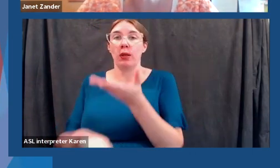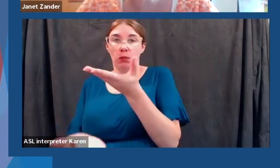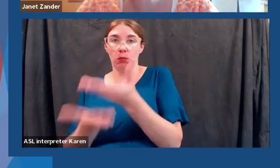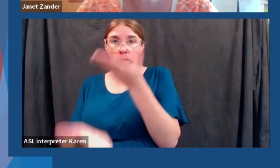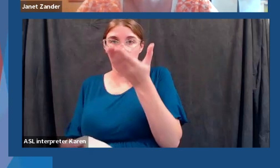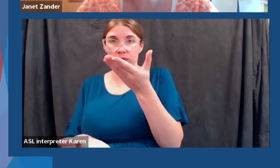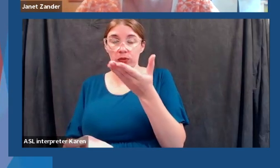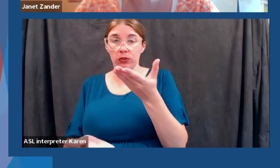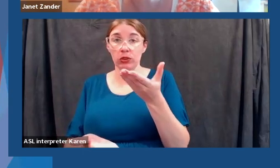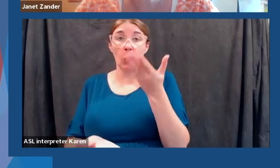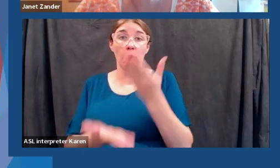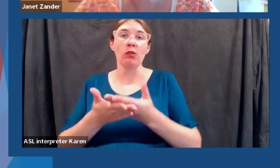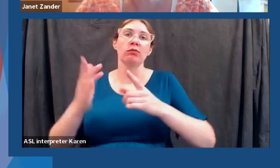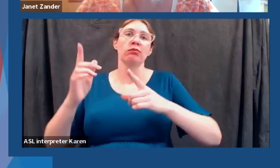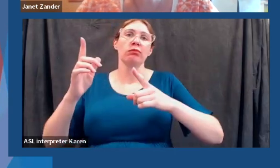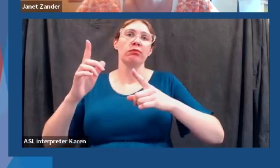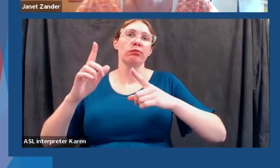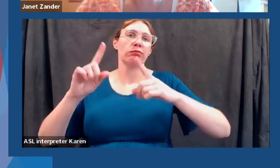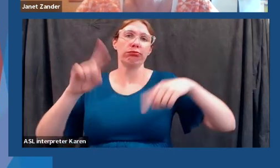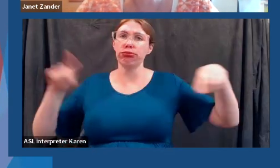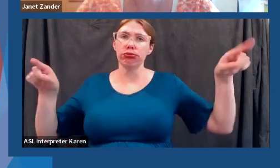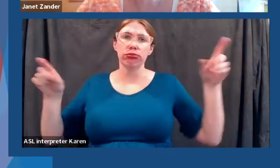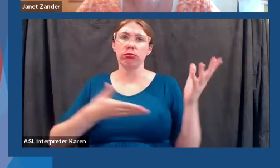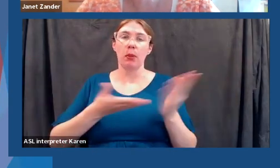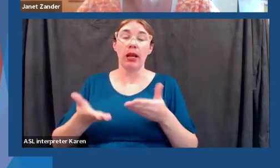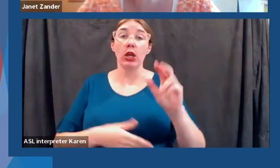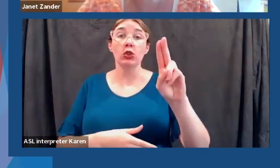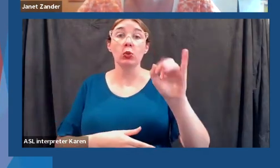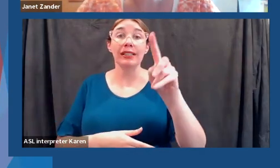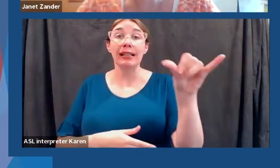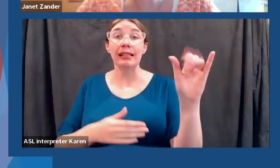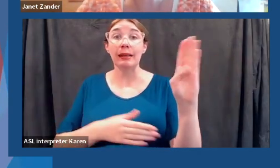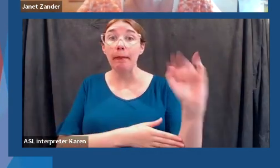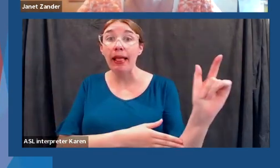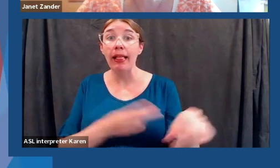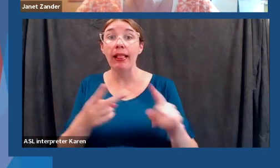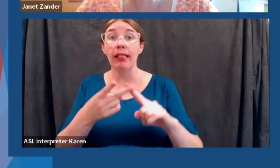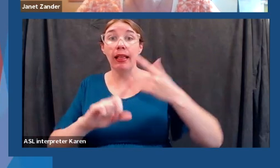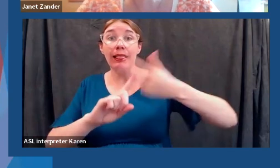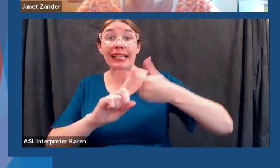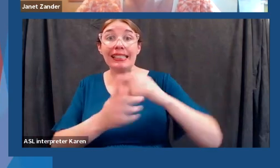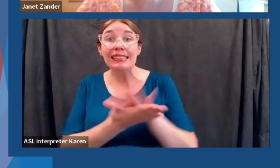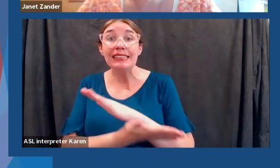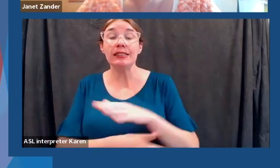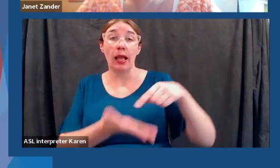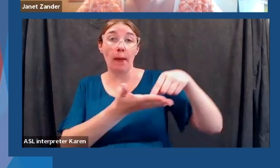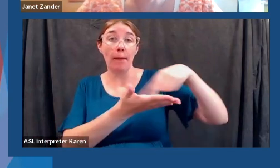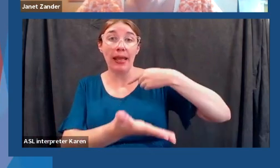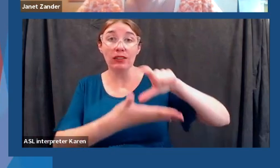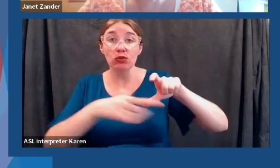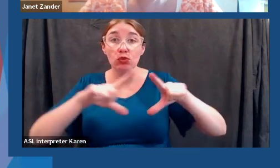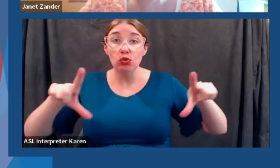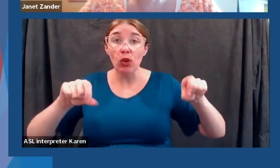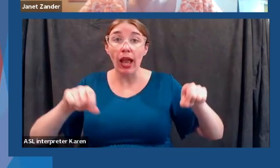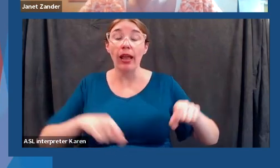variety of forms. We've listed some here, like a utility bill, a lease, a paycheck, a pay stub. Residents